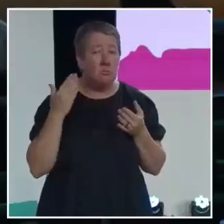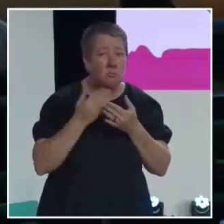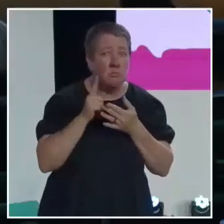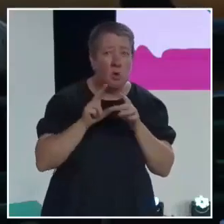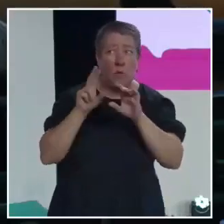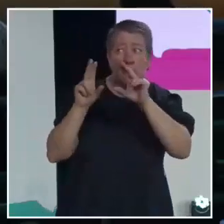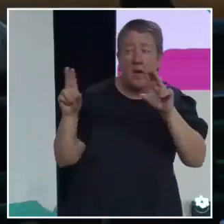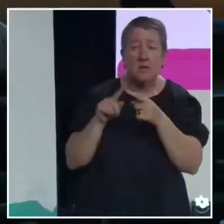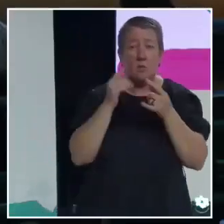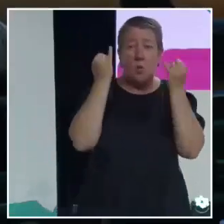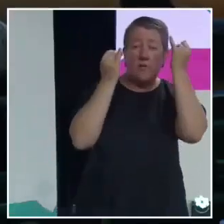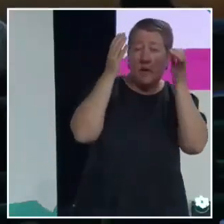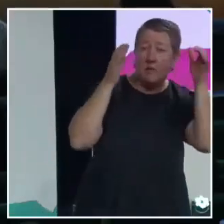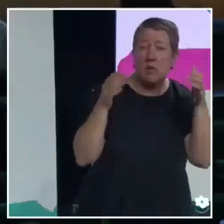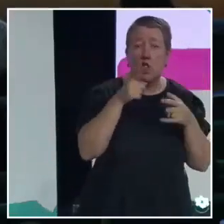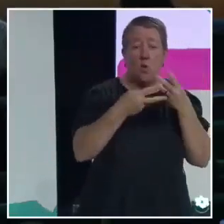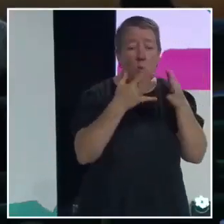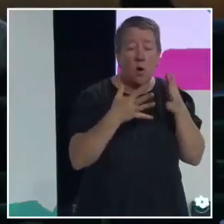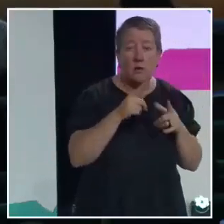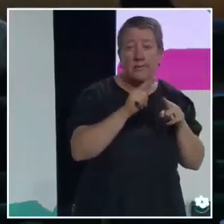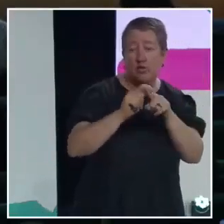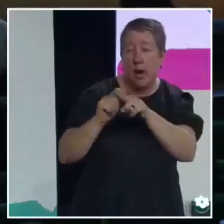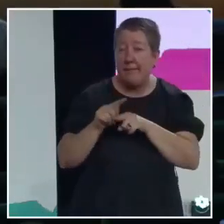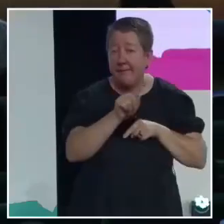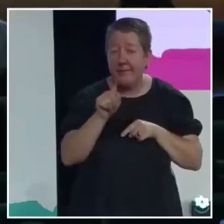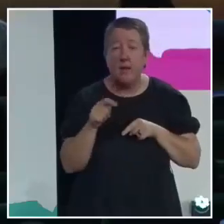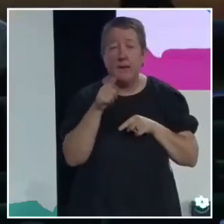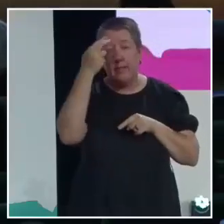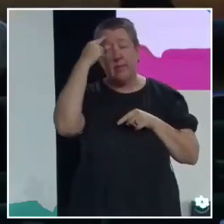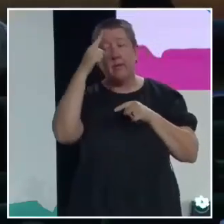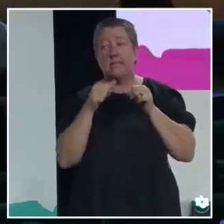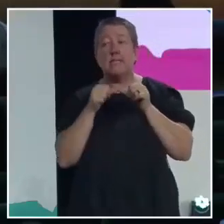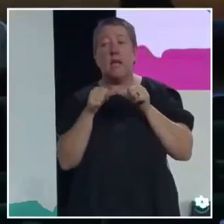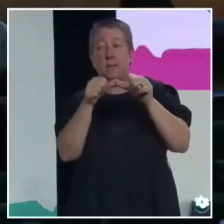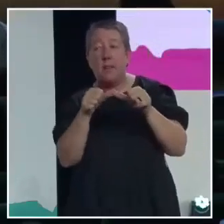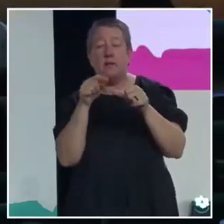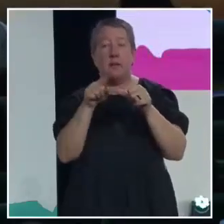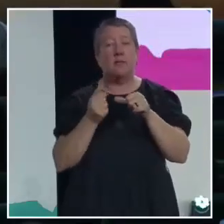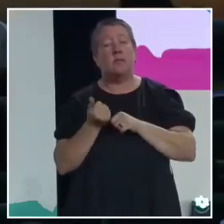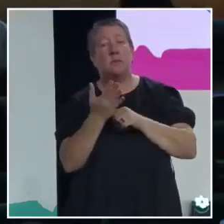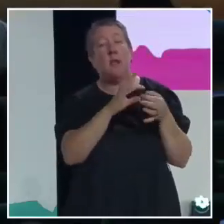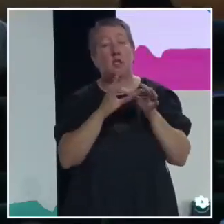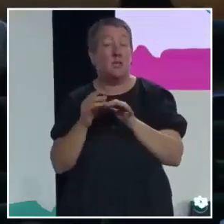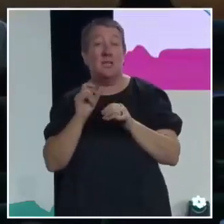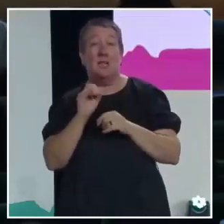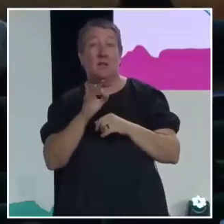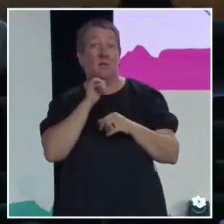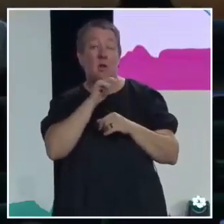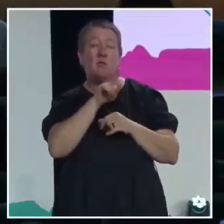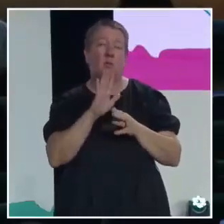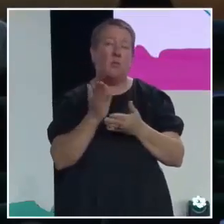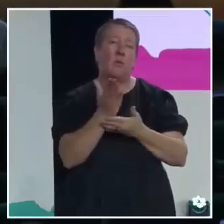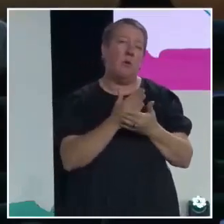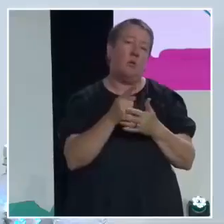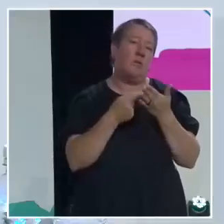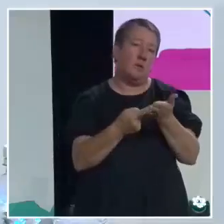Have you been innovating? Have you been training your workers? Have you been thinking about sustainability along your supply chains? And if not, that's going to be part of the discussion about the loan